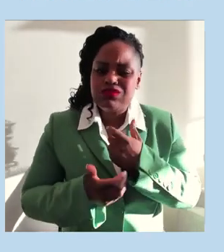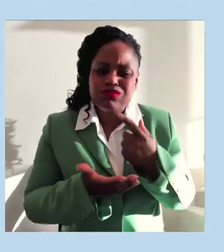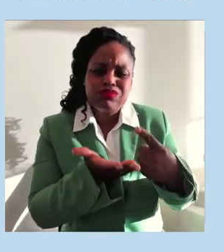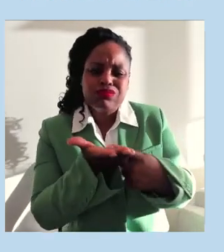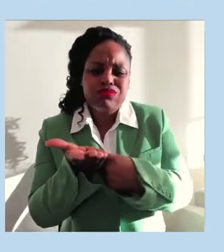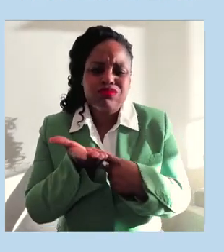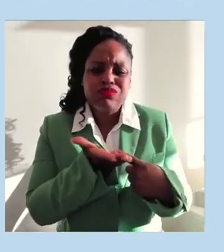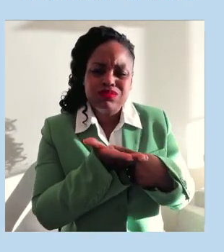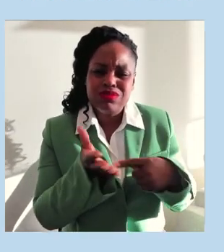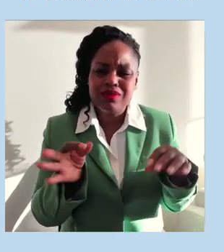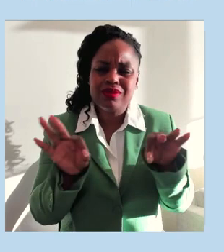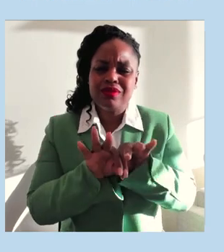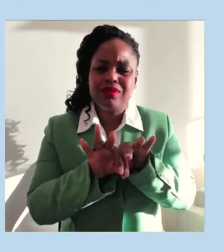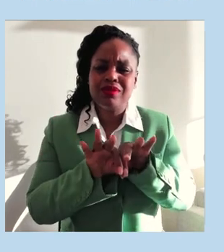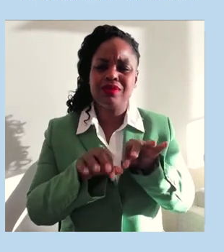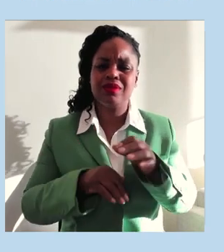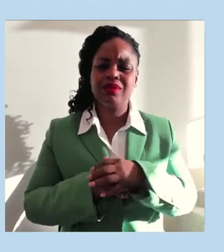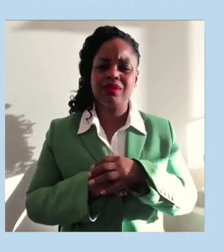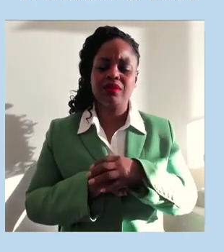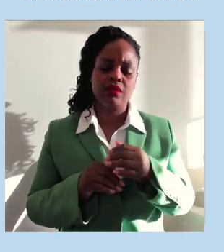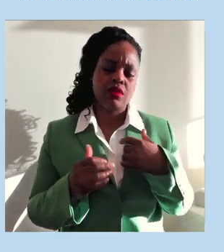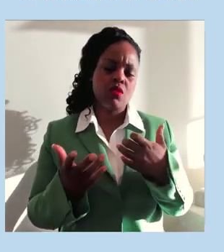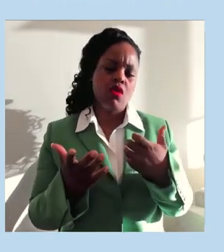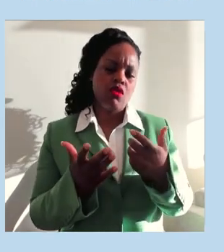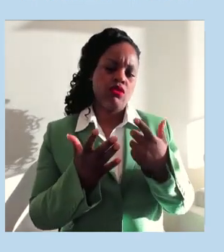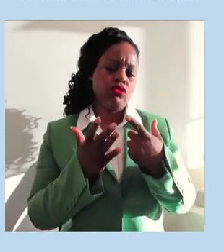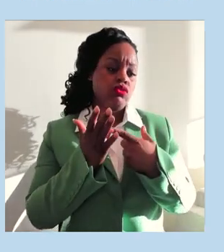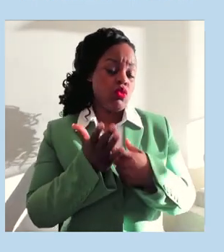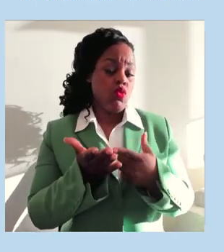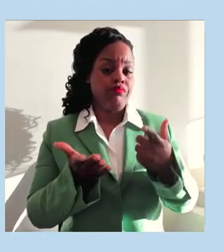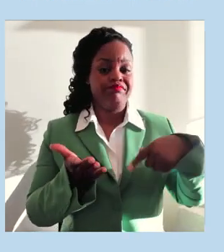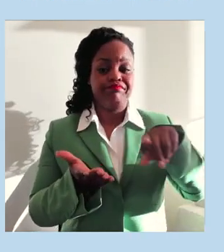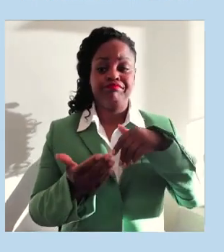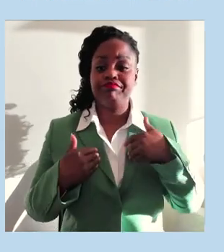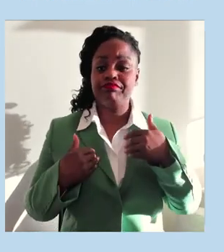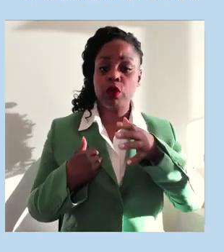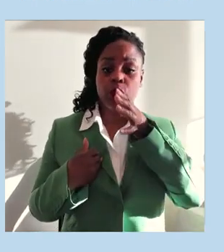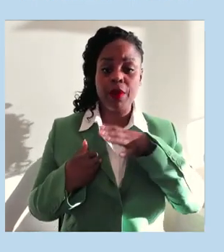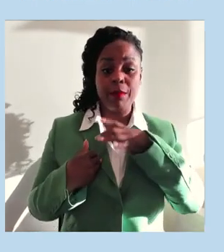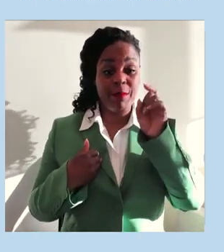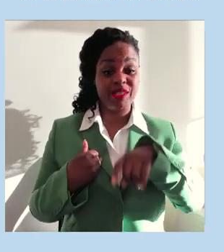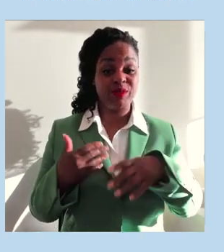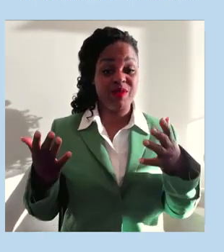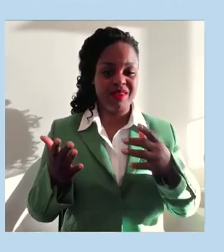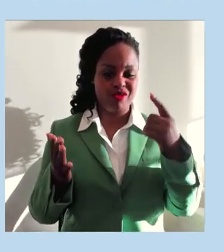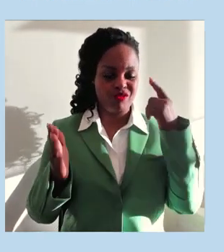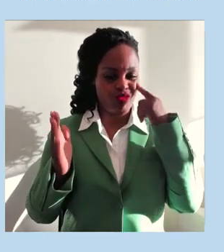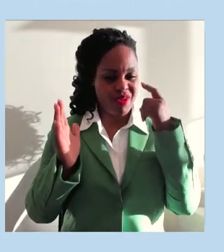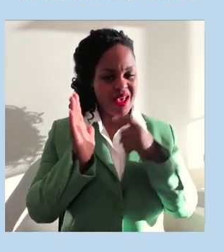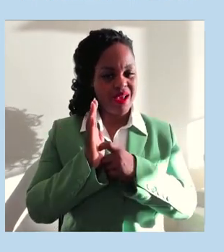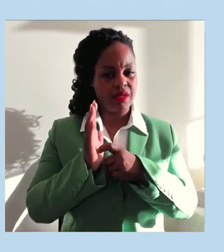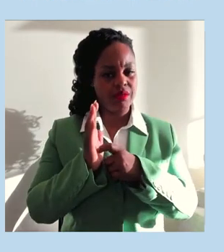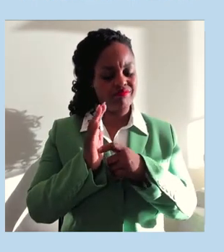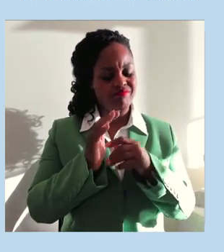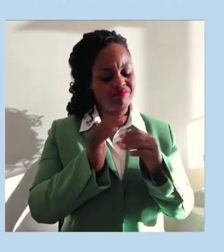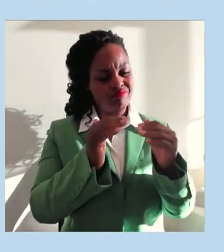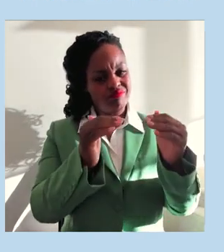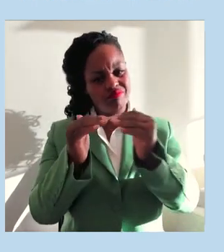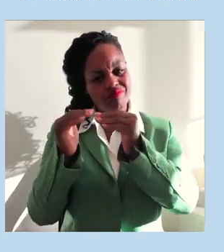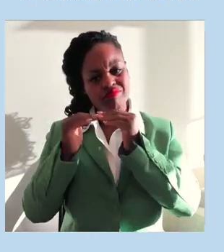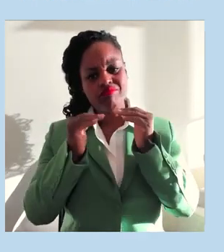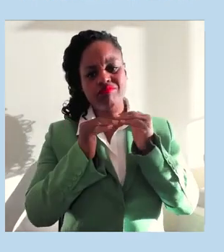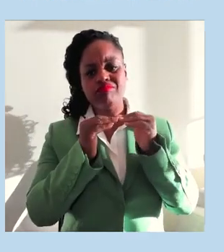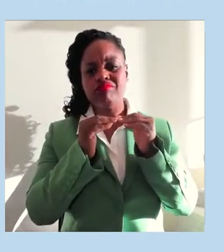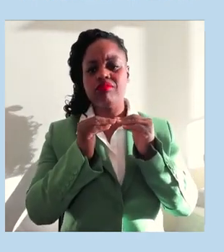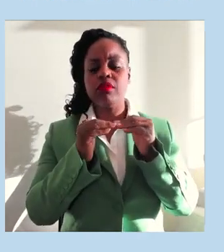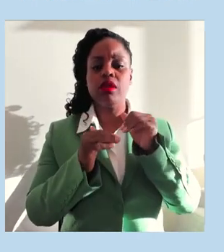young women should be recognized as equal partners in democracy rather than being only beneficiaries. To